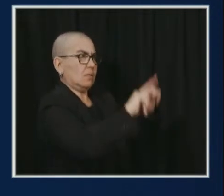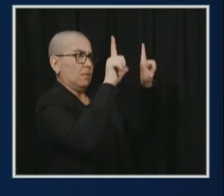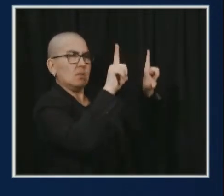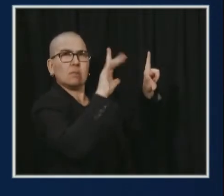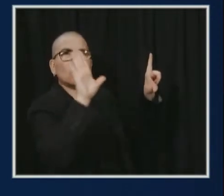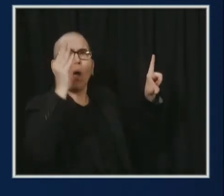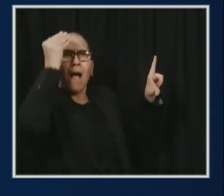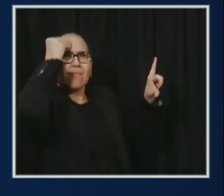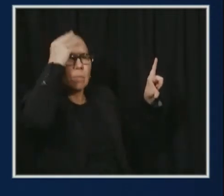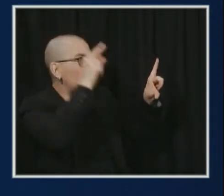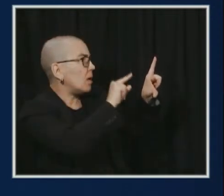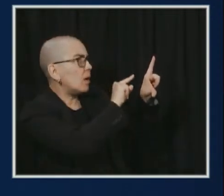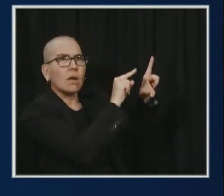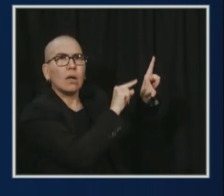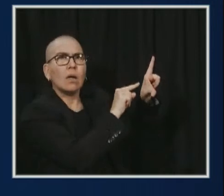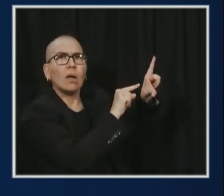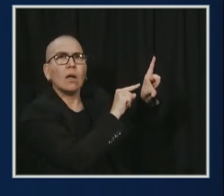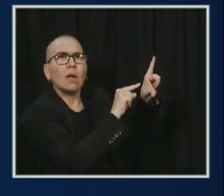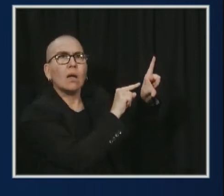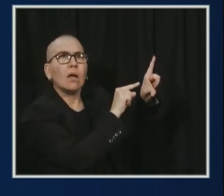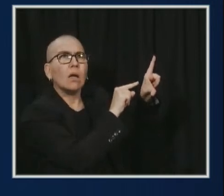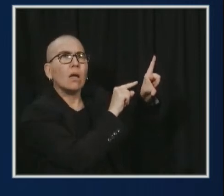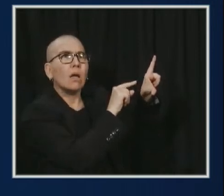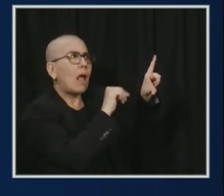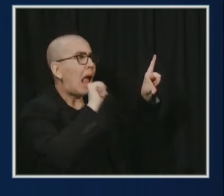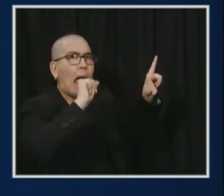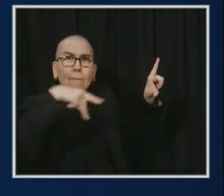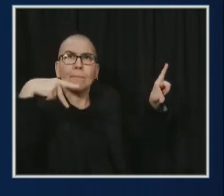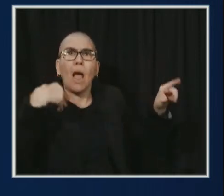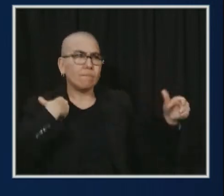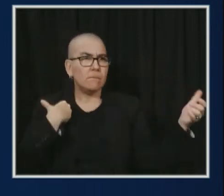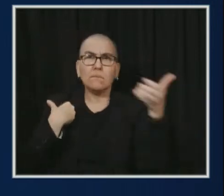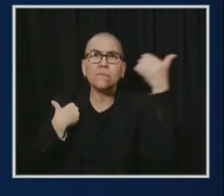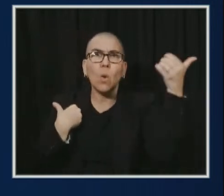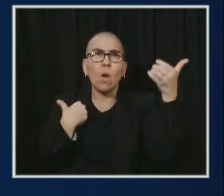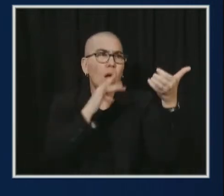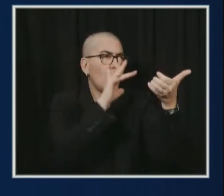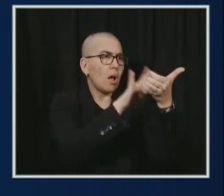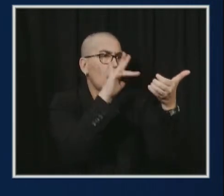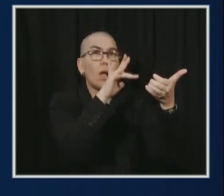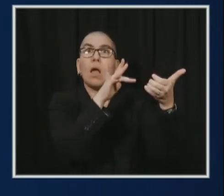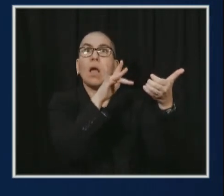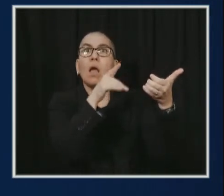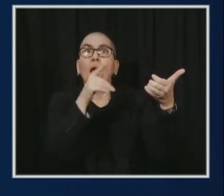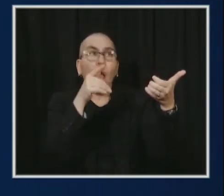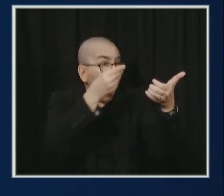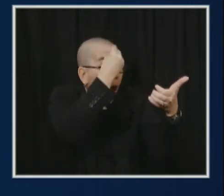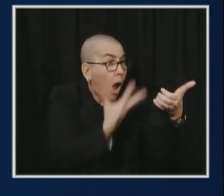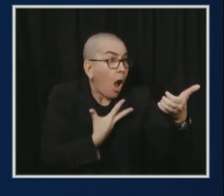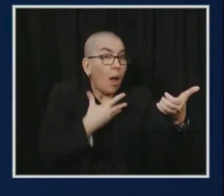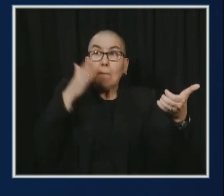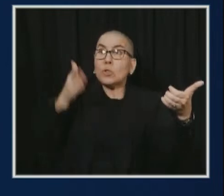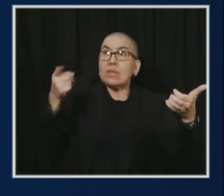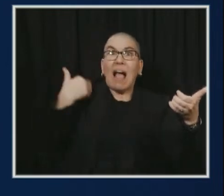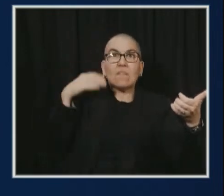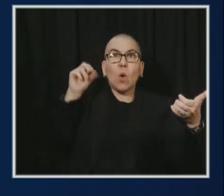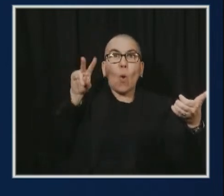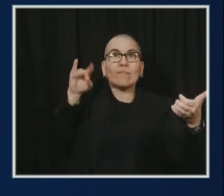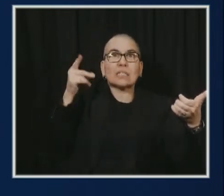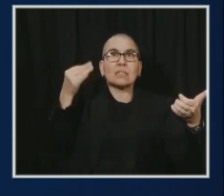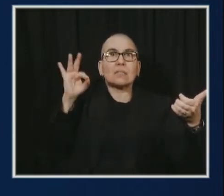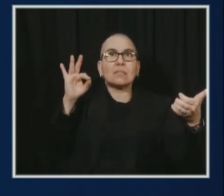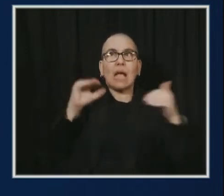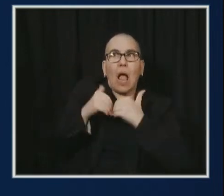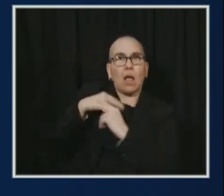you've been exposed or next to somebody. It's all the privacy data, and we've got, I think, nearly 1 million Minnesotans using that right now. If